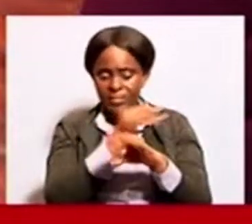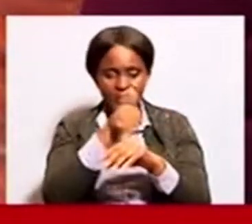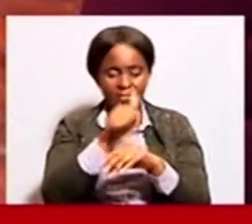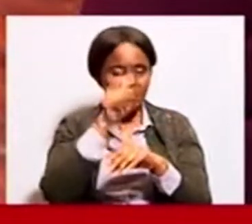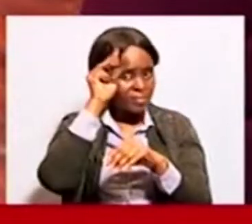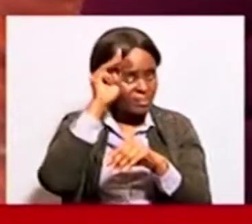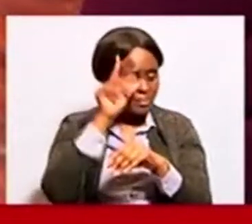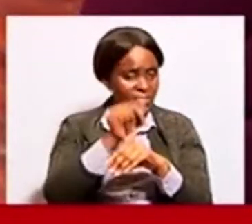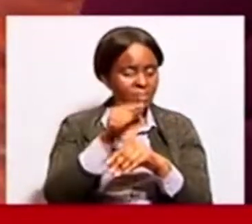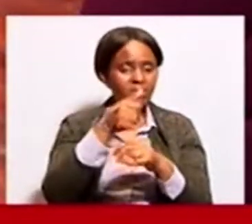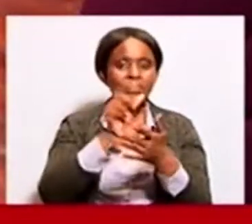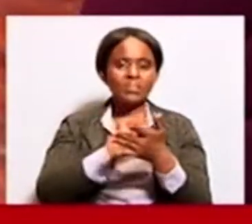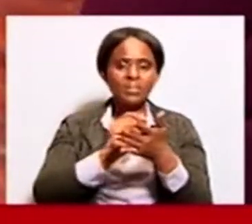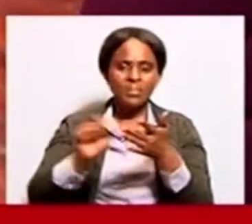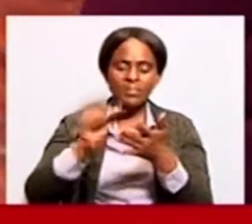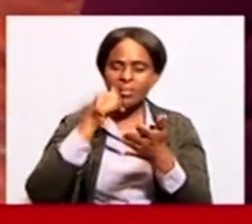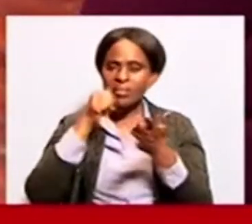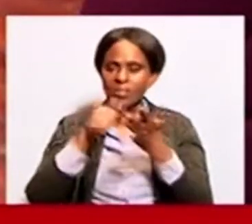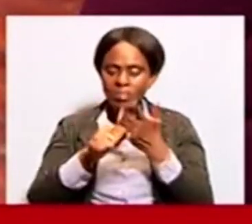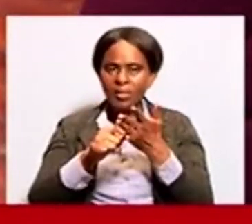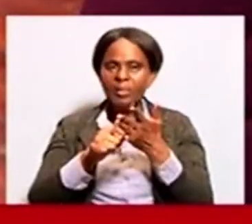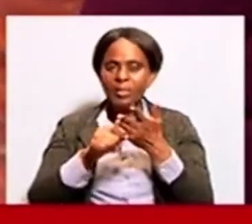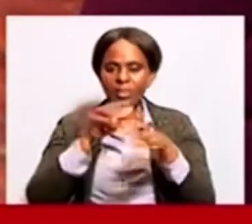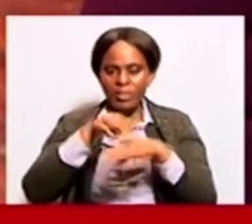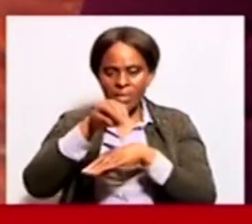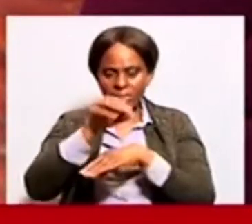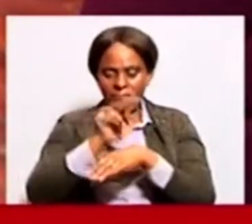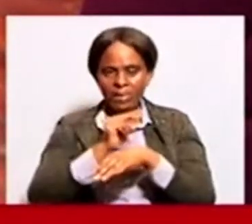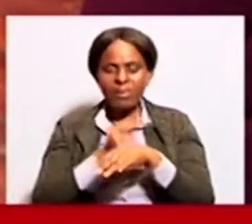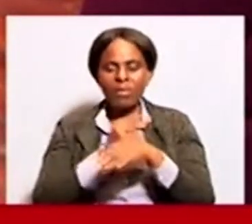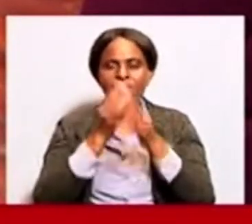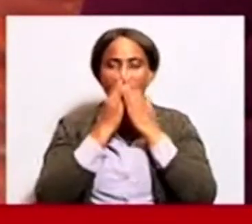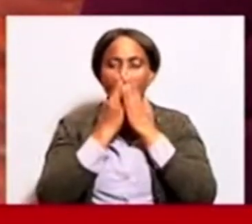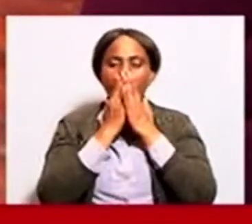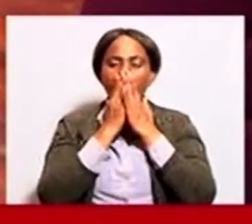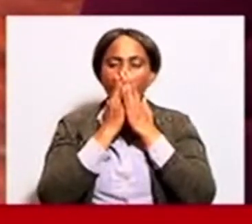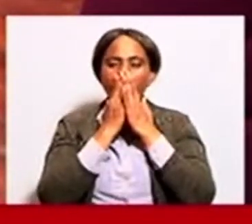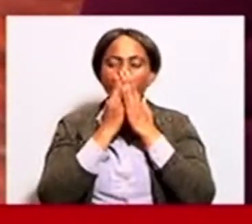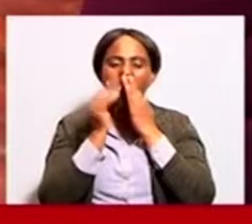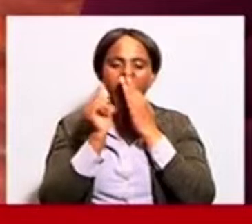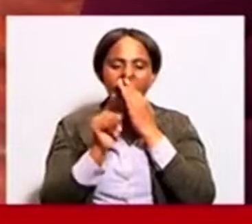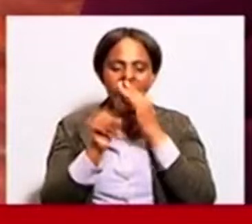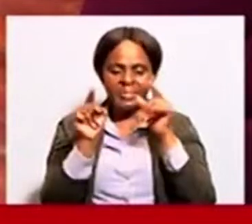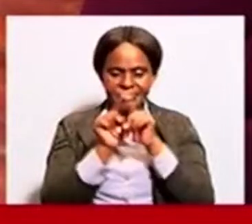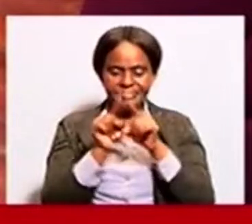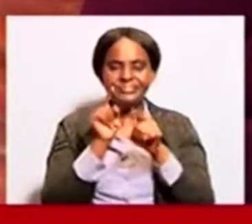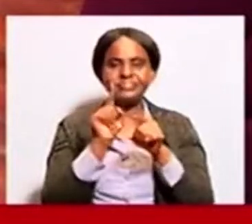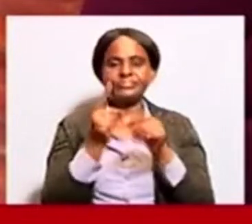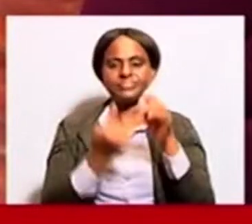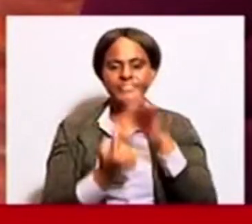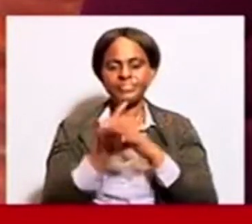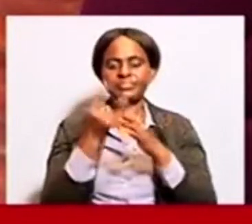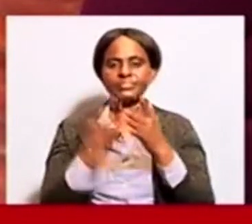ministry wrote that letter guiding us. But that was a lapse which we